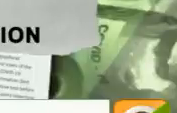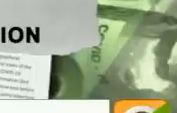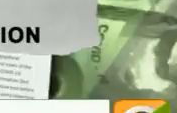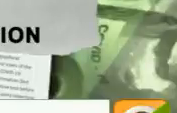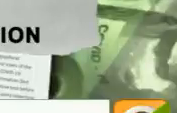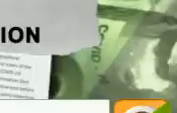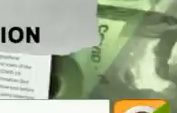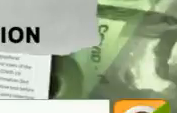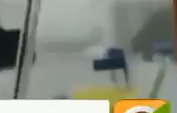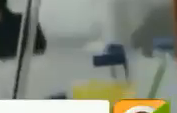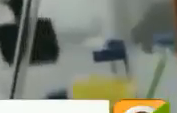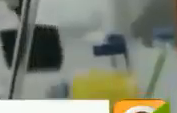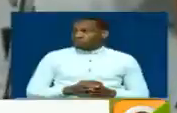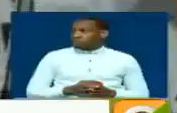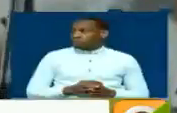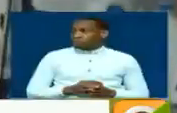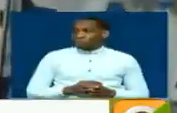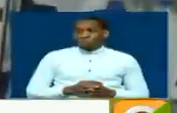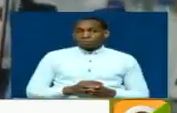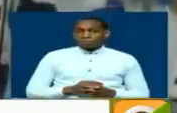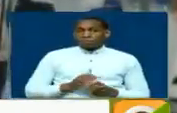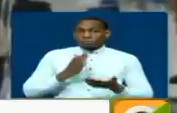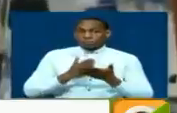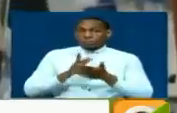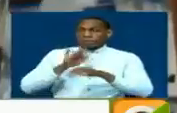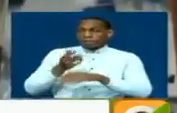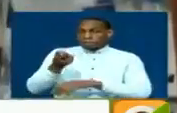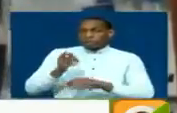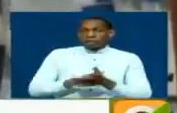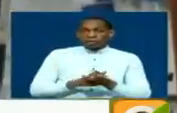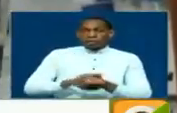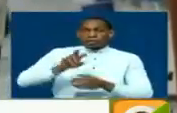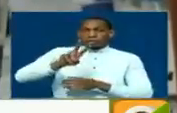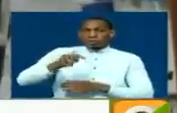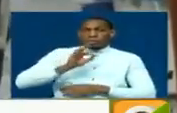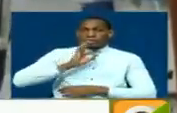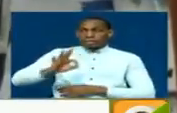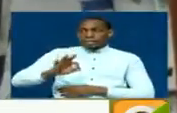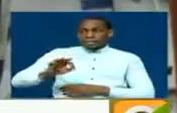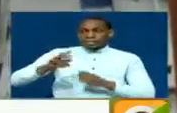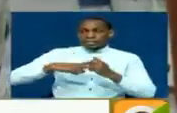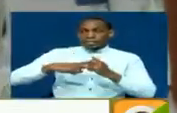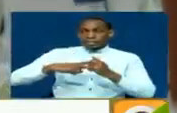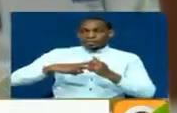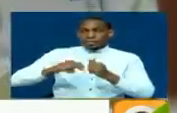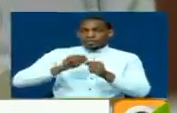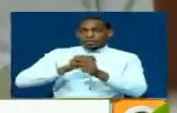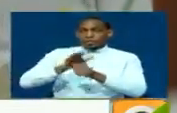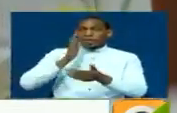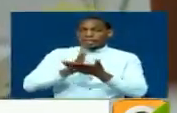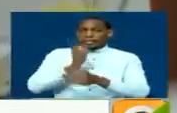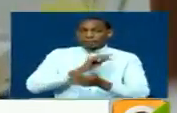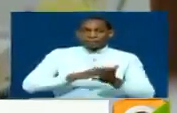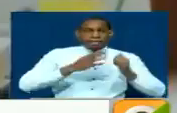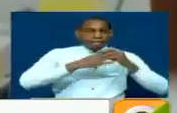vaccine doses, as less than 0.2% experienced a breakthrough infection. That is 2,370 positive cases